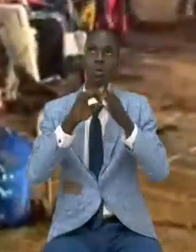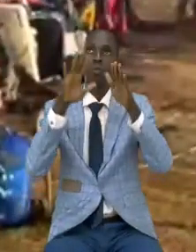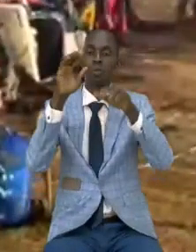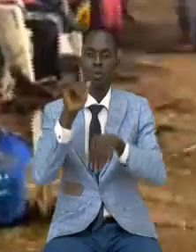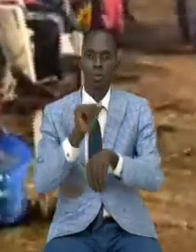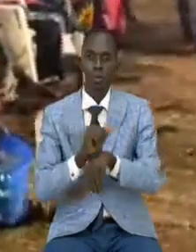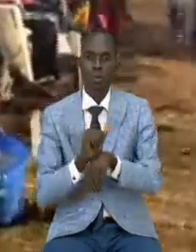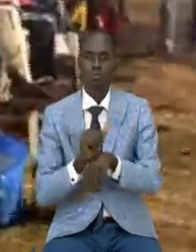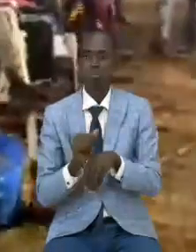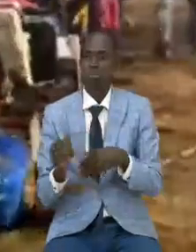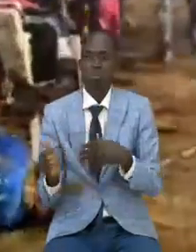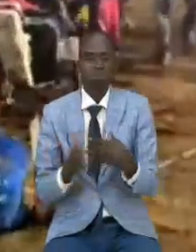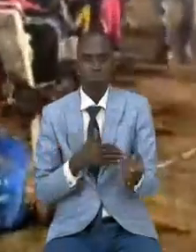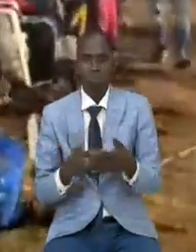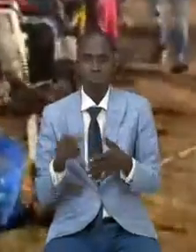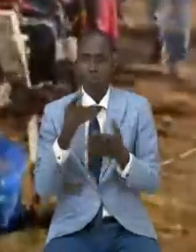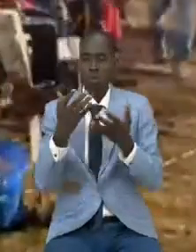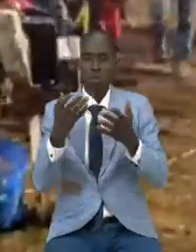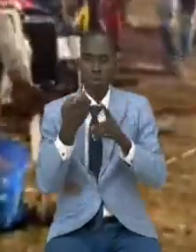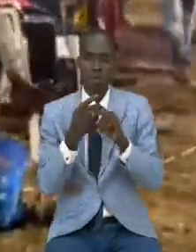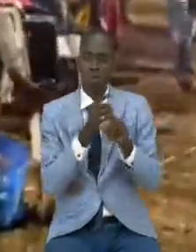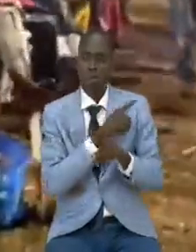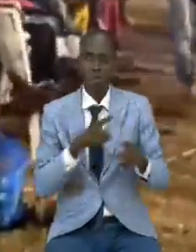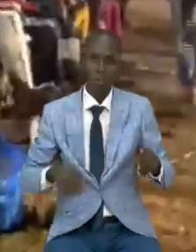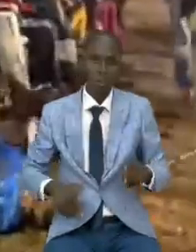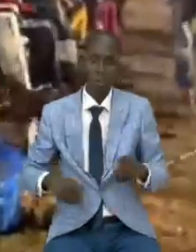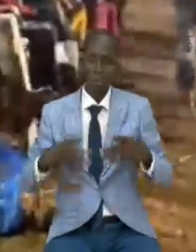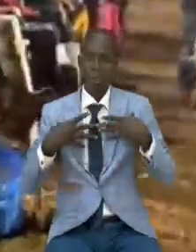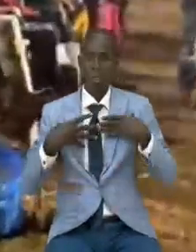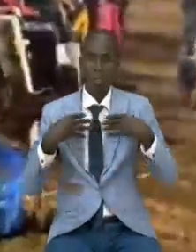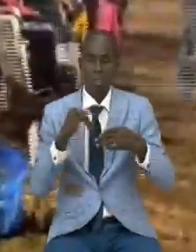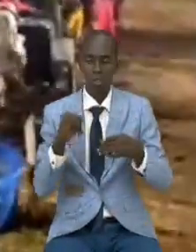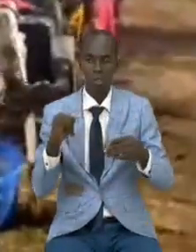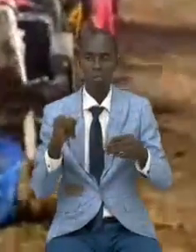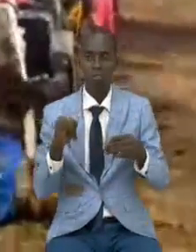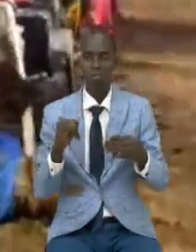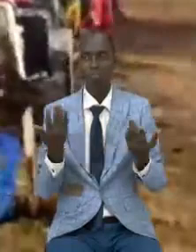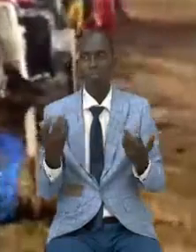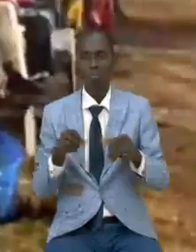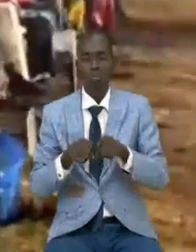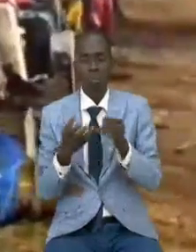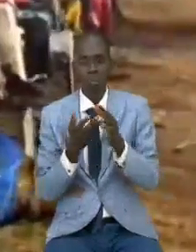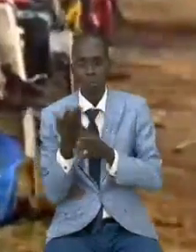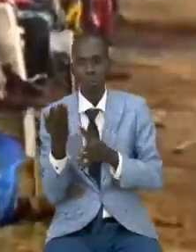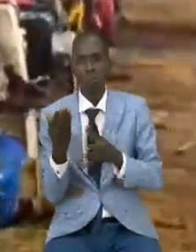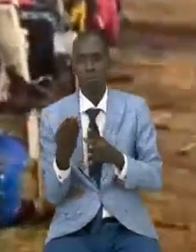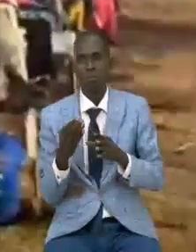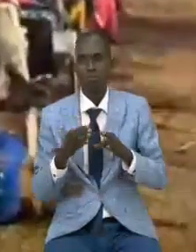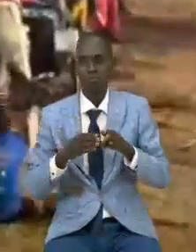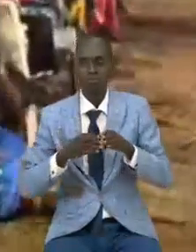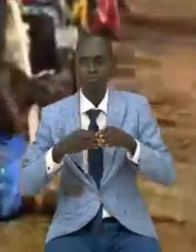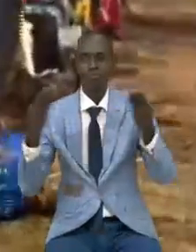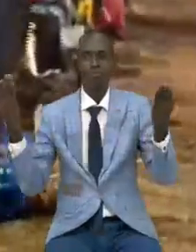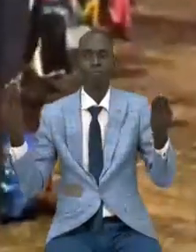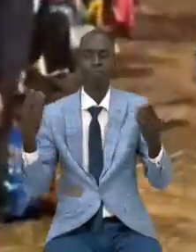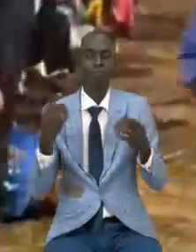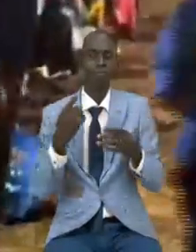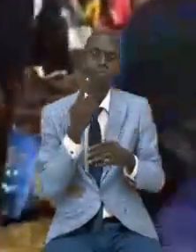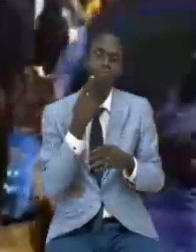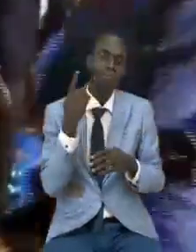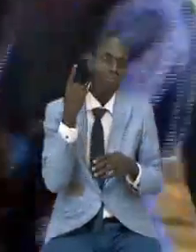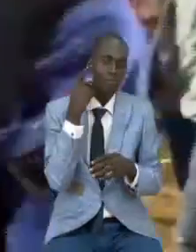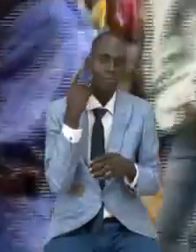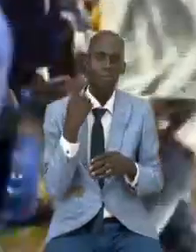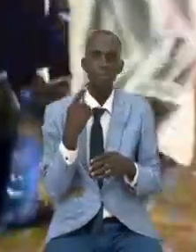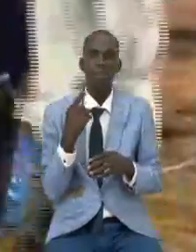every continent and every country. It has been a great night here at Campbell Station. So many things in. And